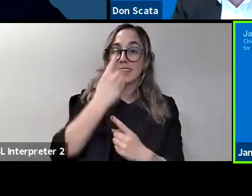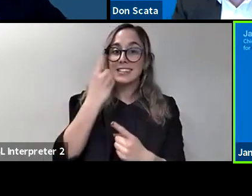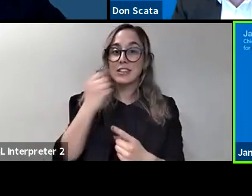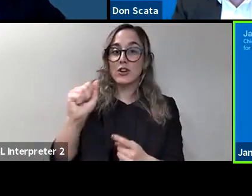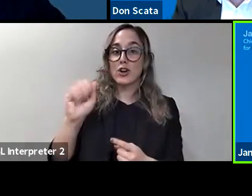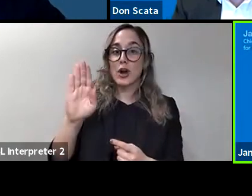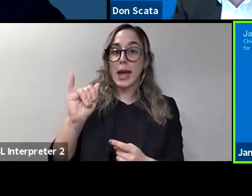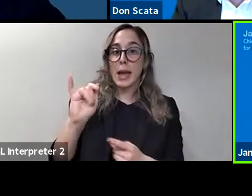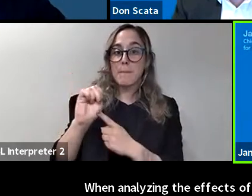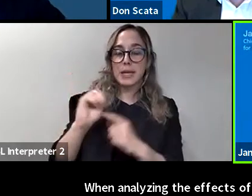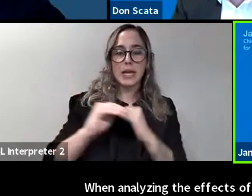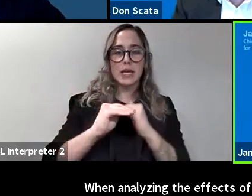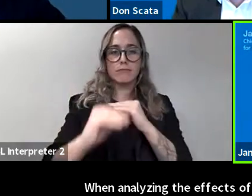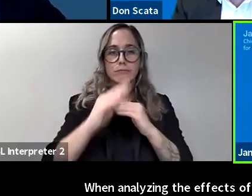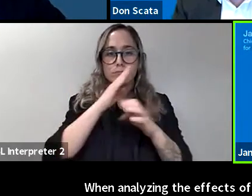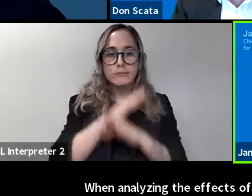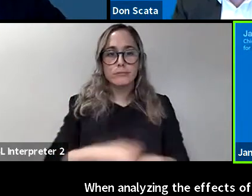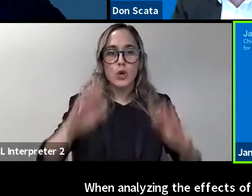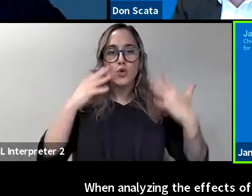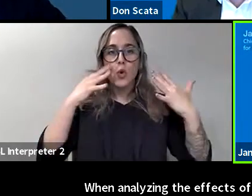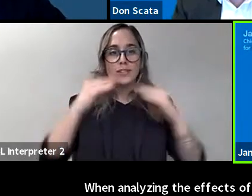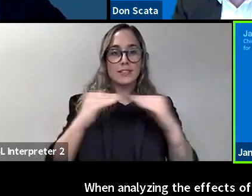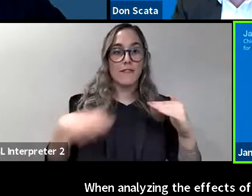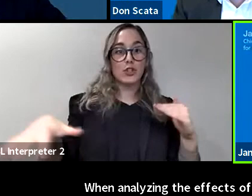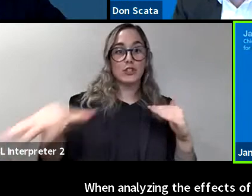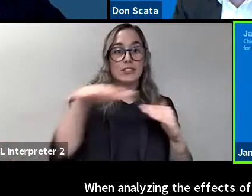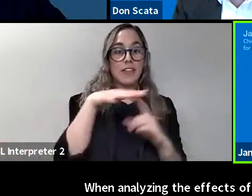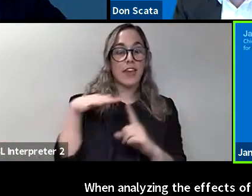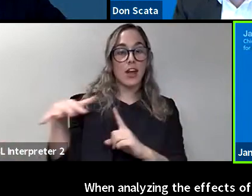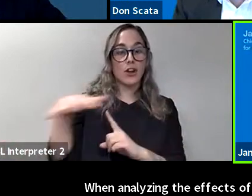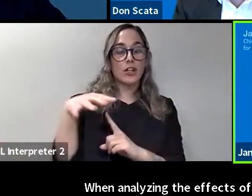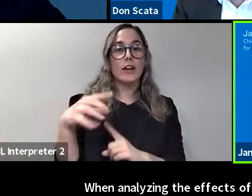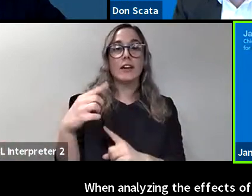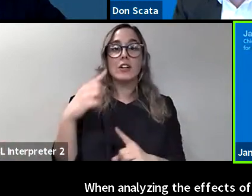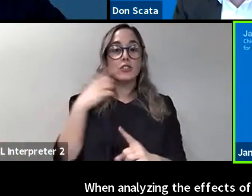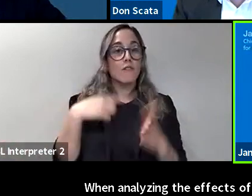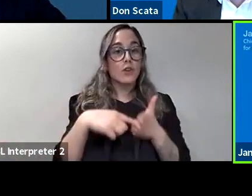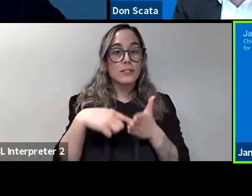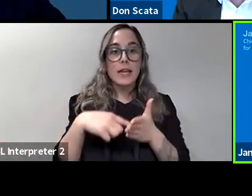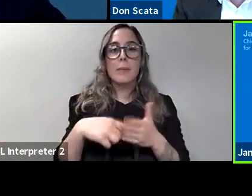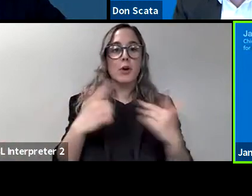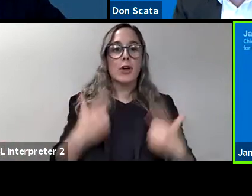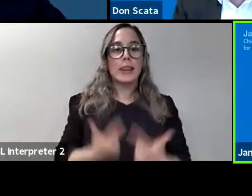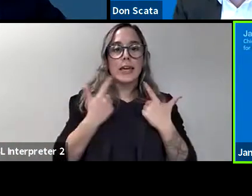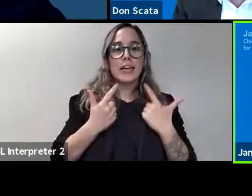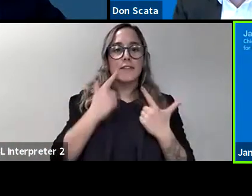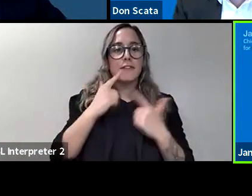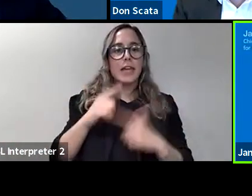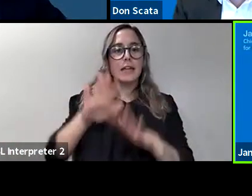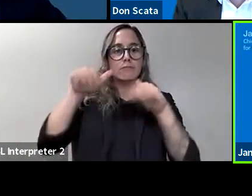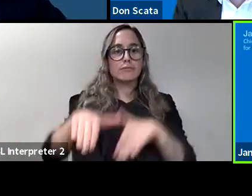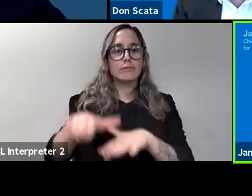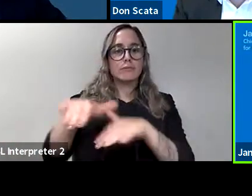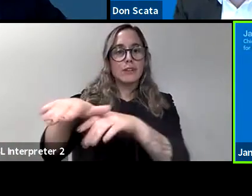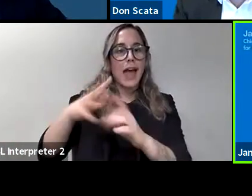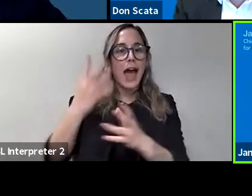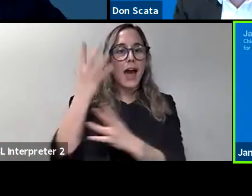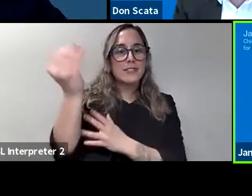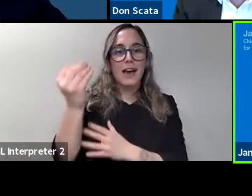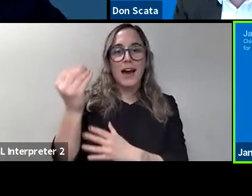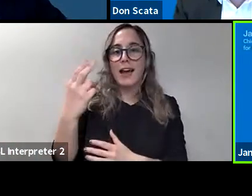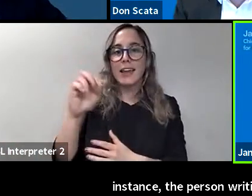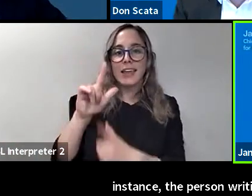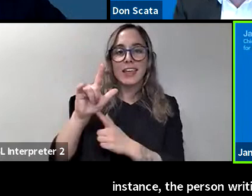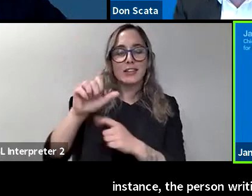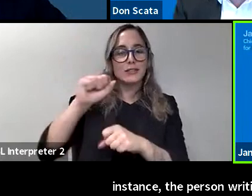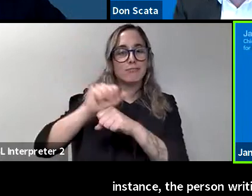the area? For instance, the person writing this lives in the foothills outside of Denver. It is quiet there.